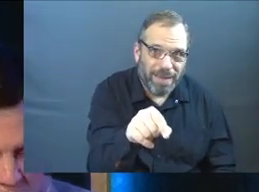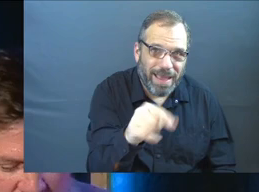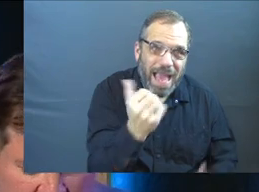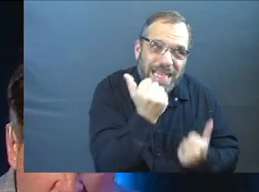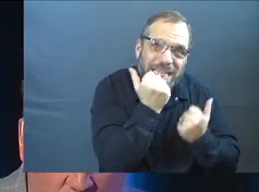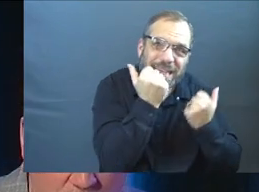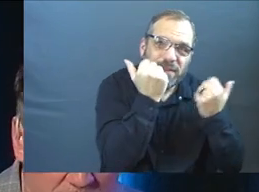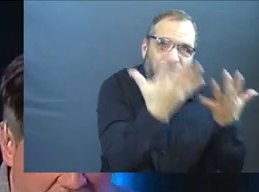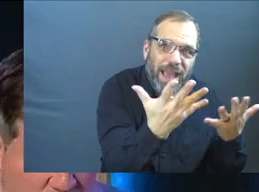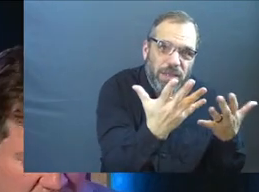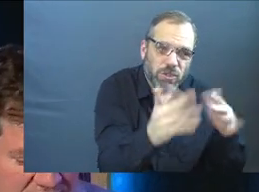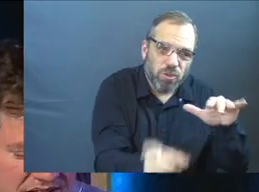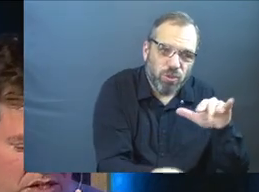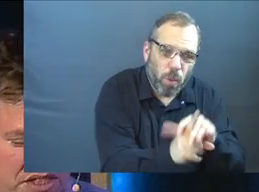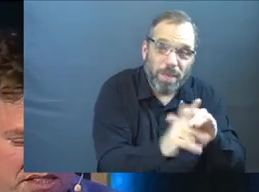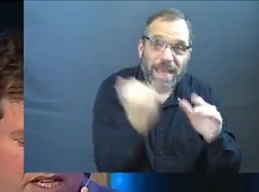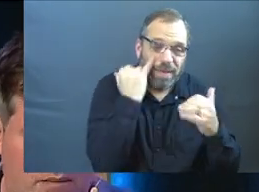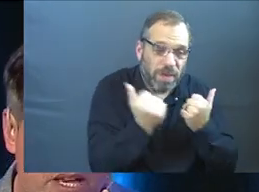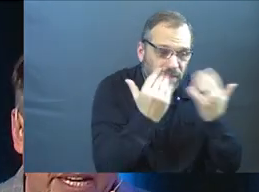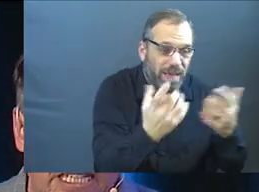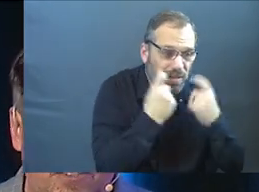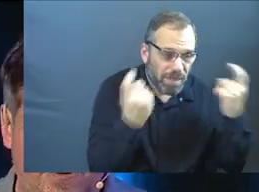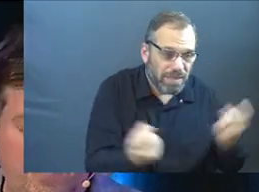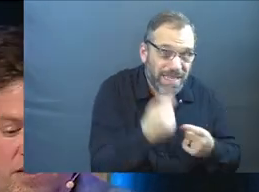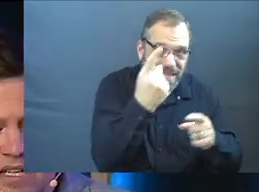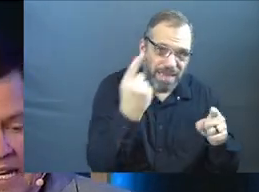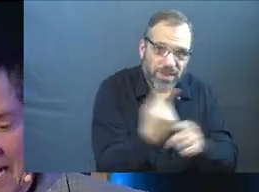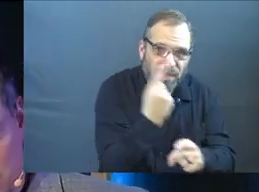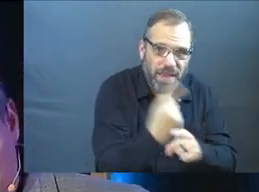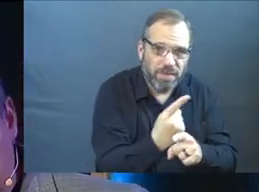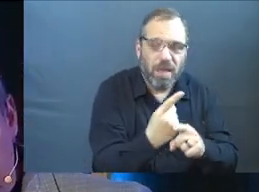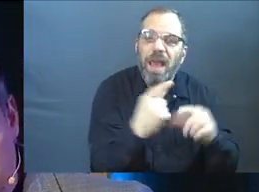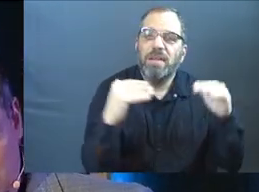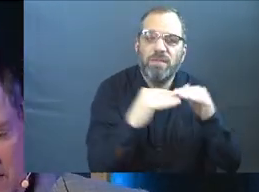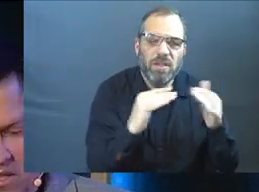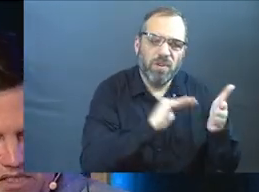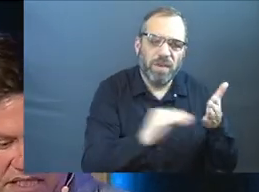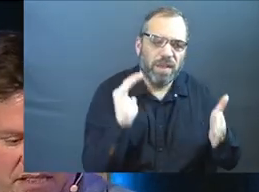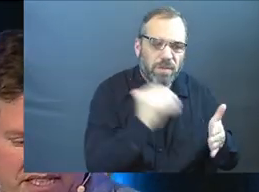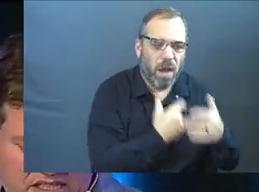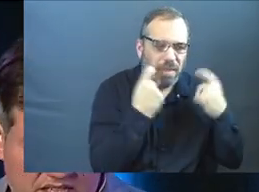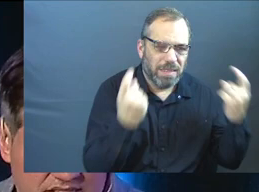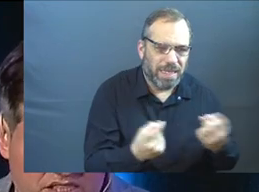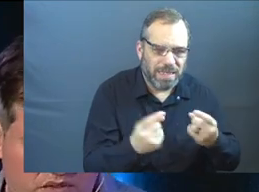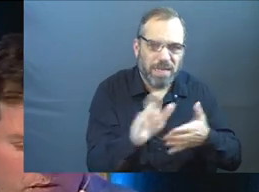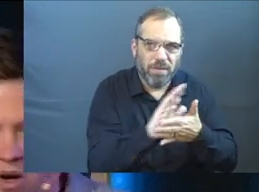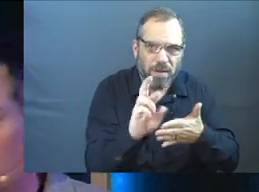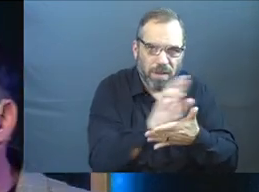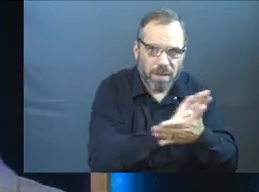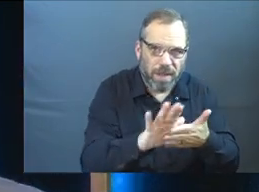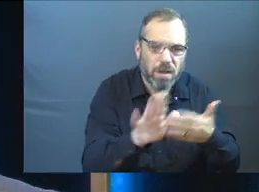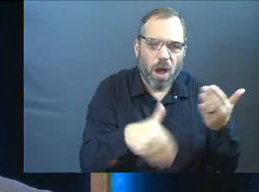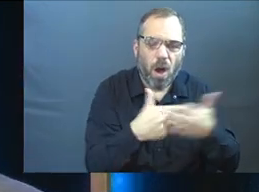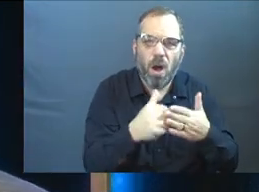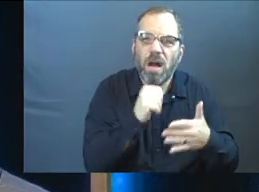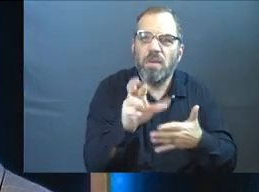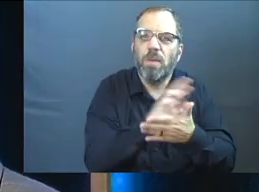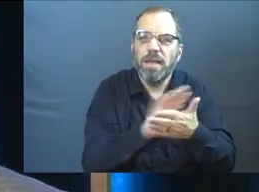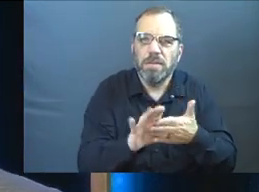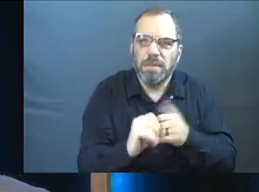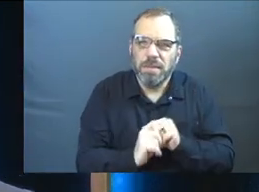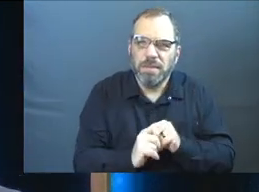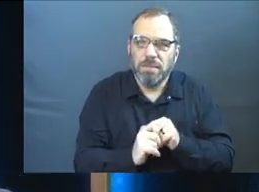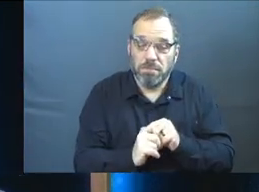to confess. I want you to show up. If we confess our sins to him, he's faithful and just to forgive us our sins and to cleanse us from all